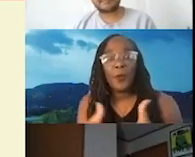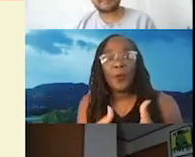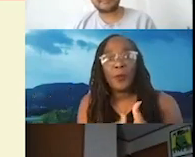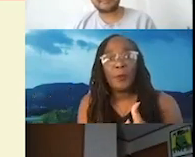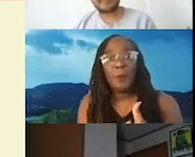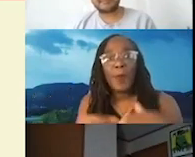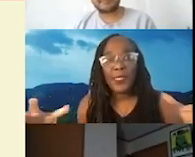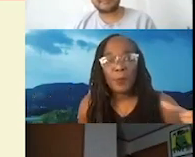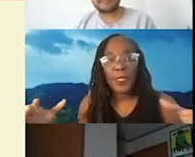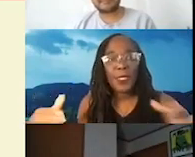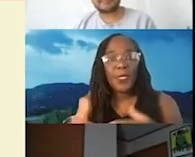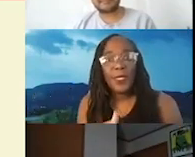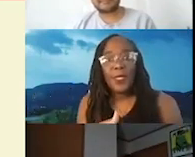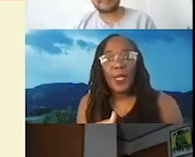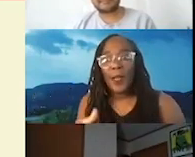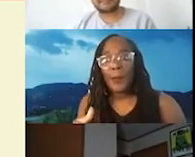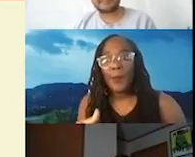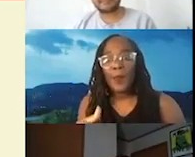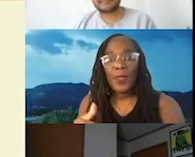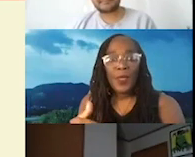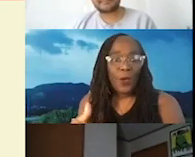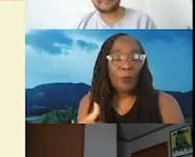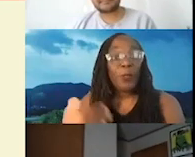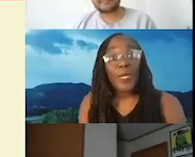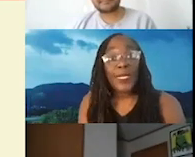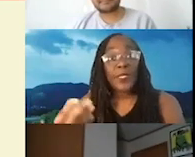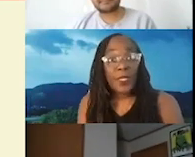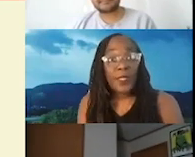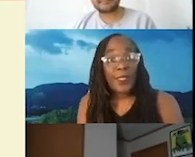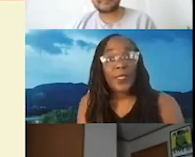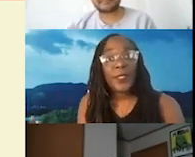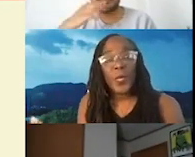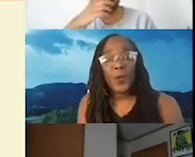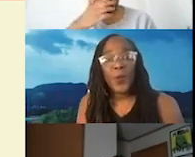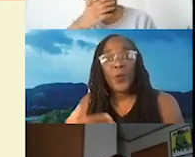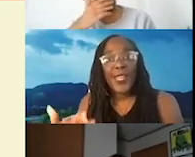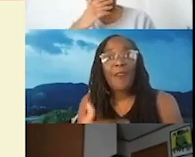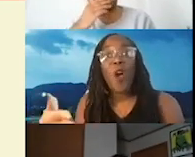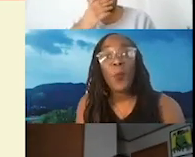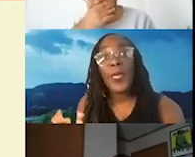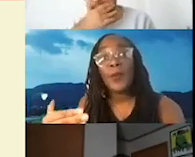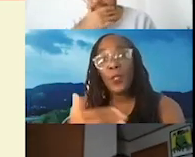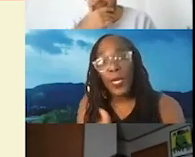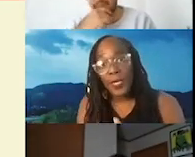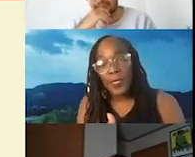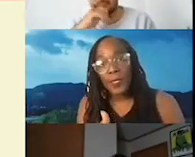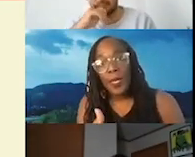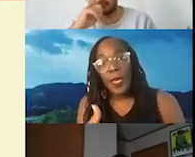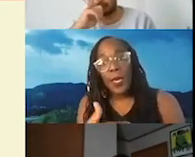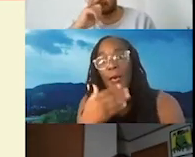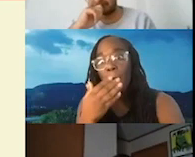know, multiple or plural discourses, we wouldn't have one way of doing